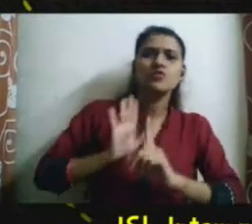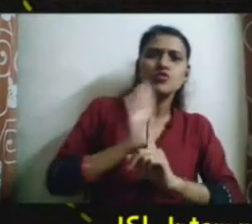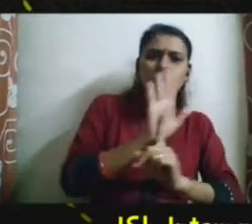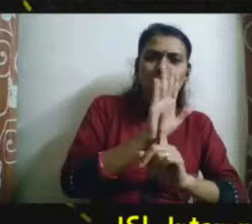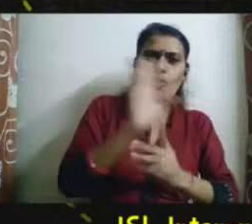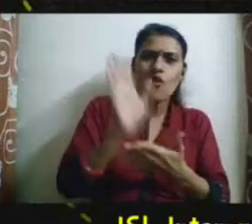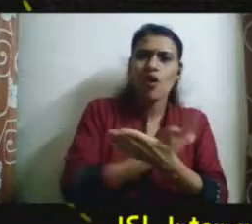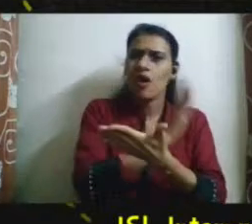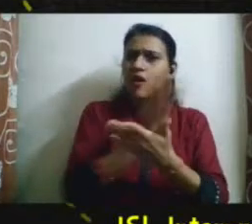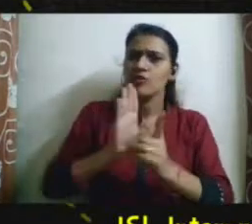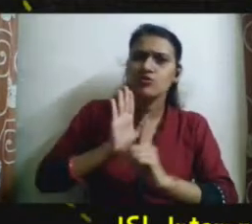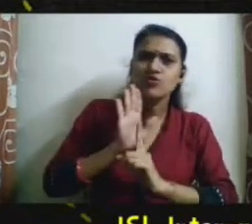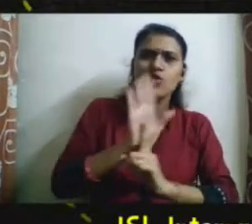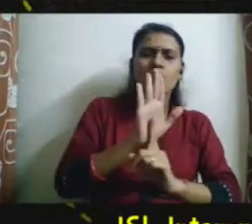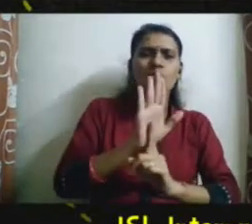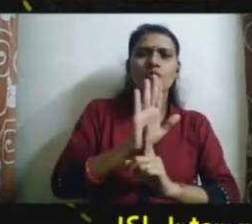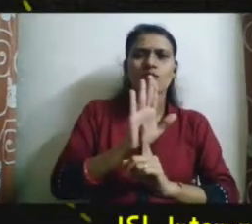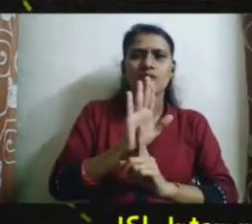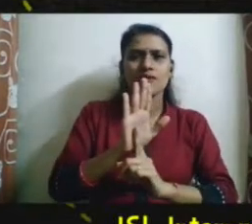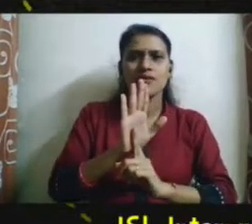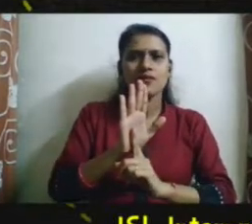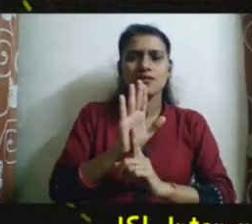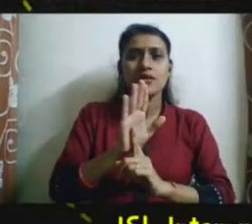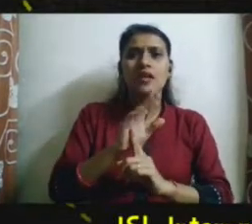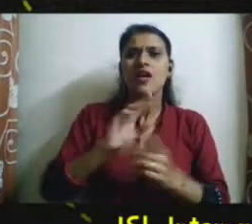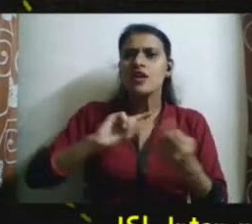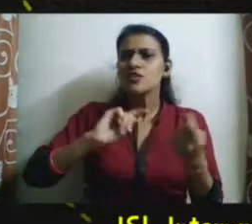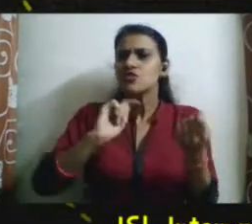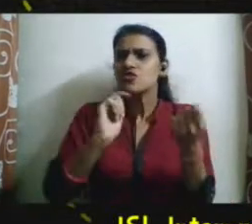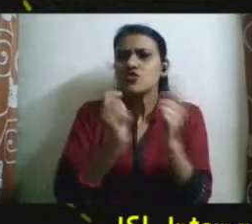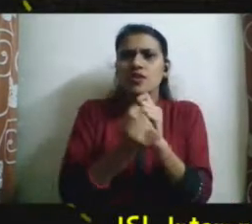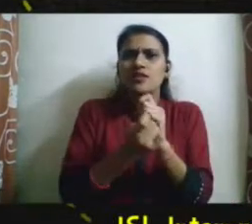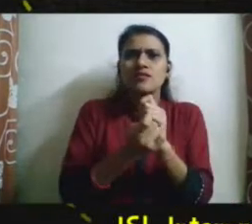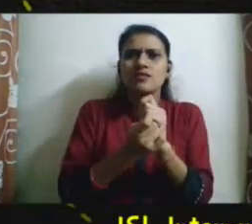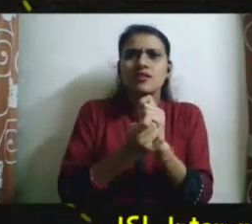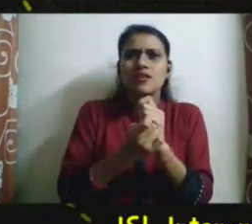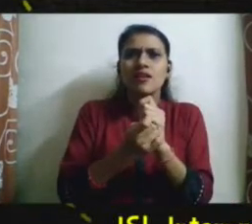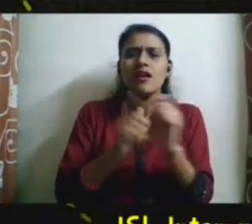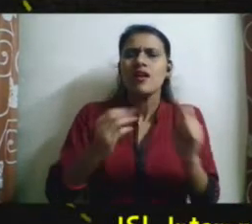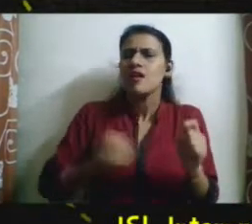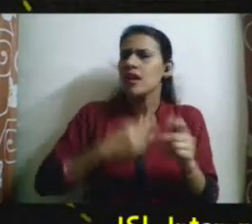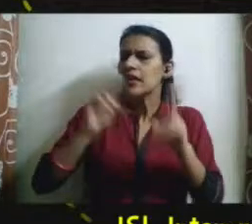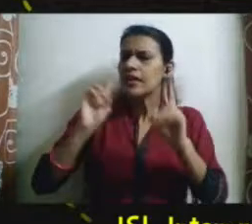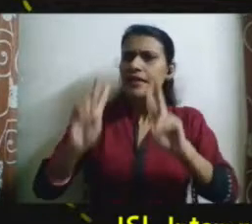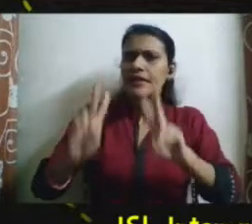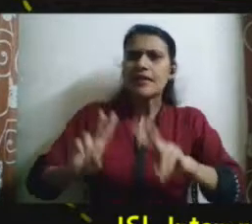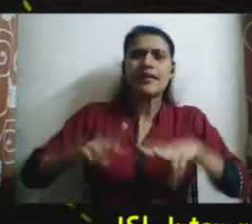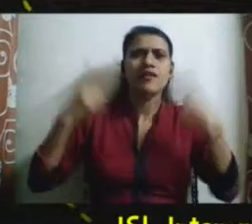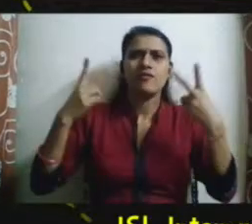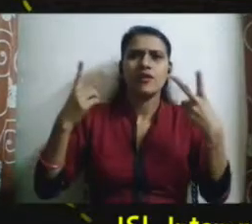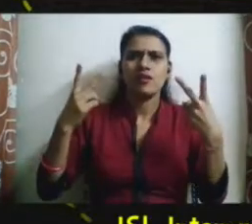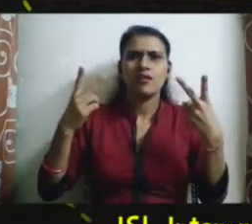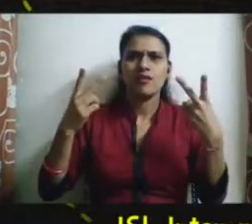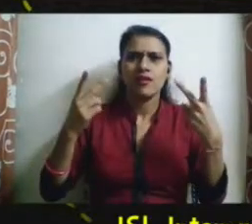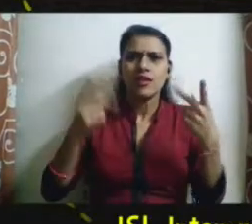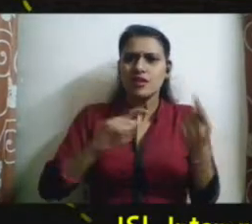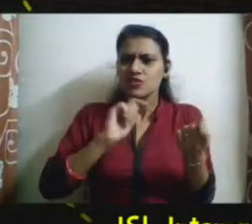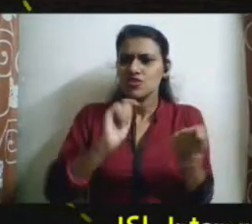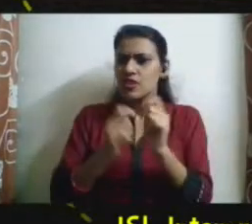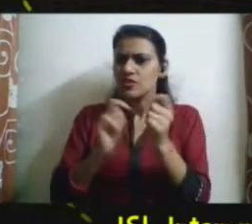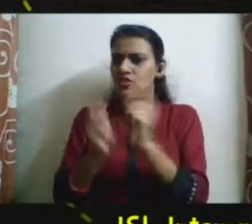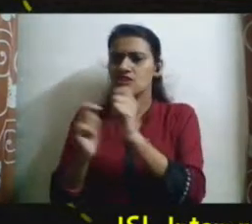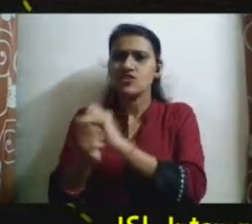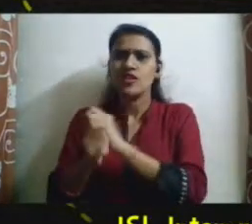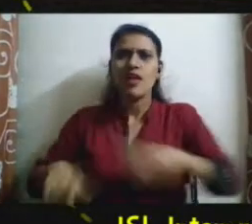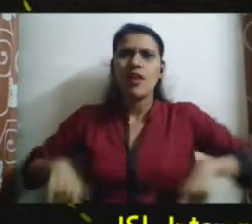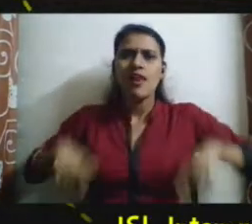really reveals to you different kinds of pleasure at every twist and turn through the journey.